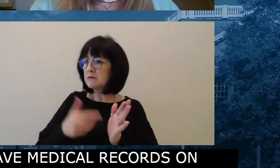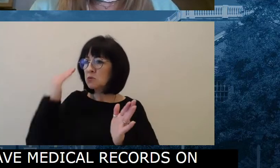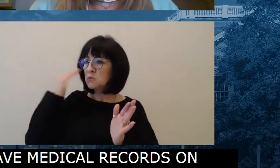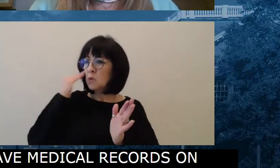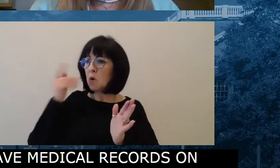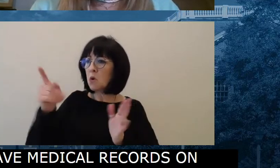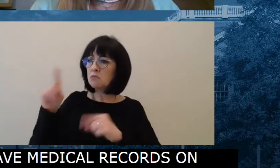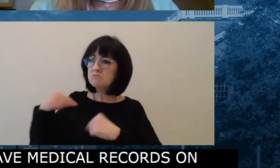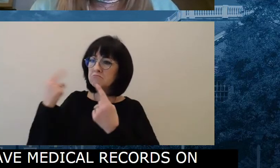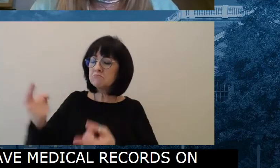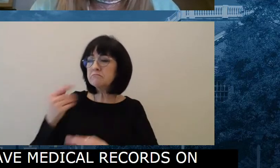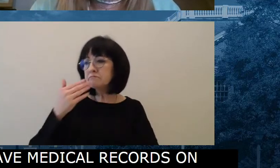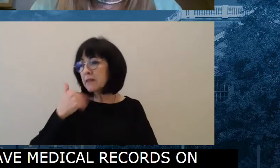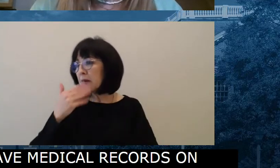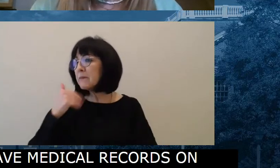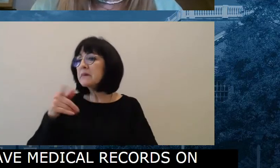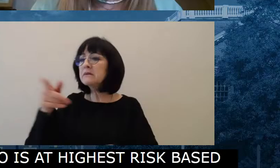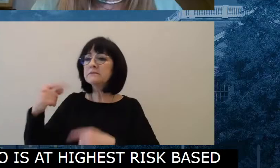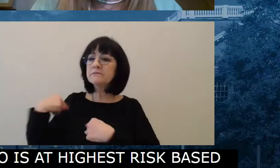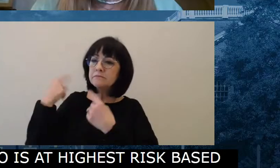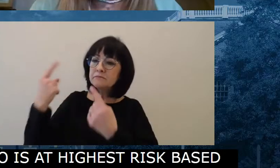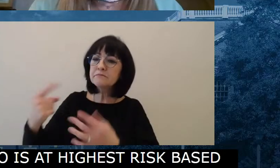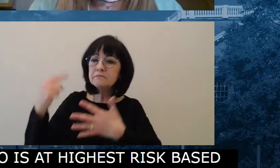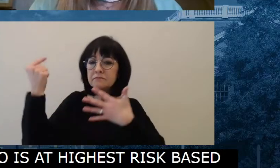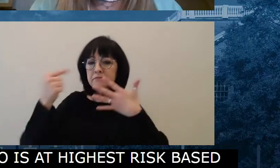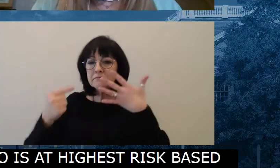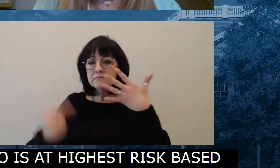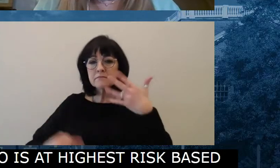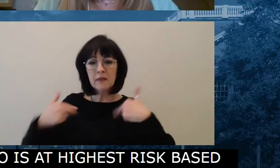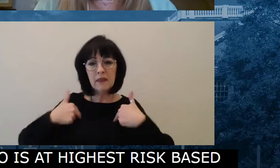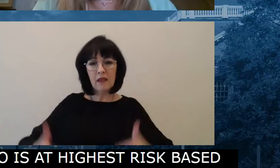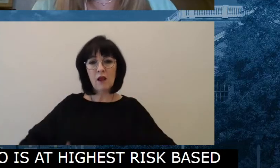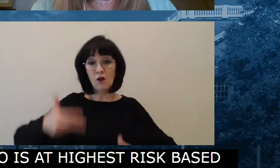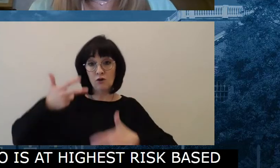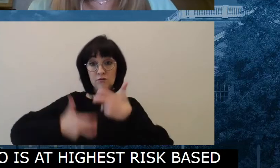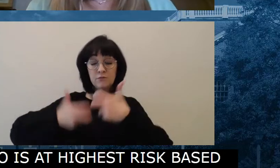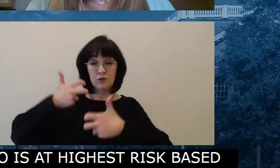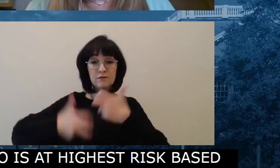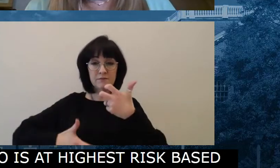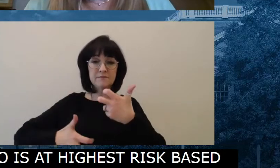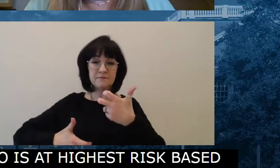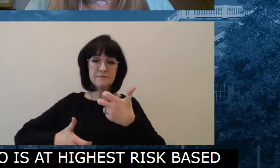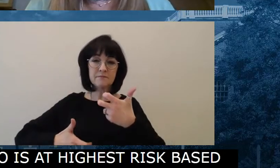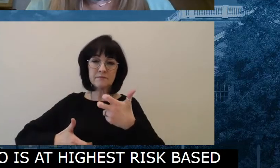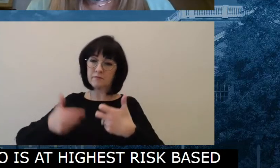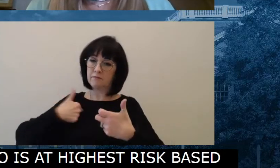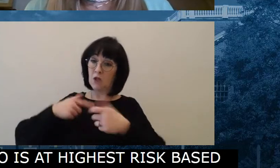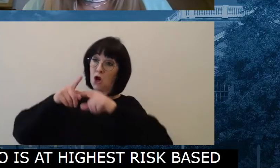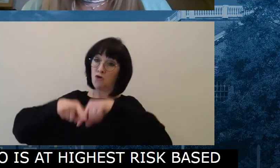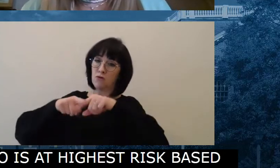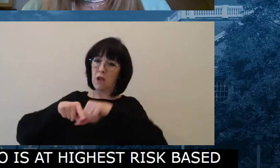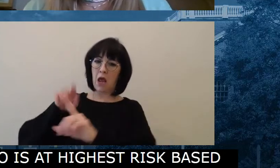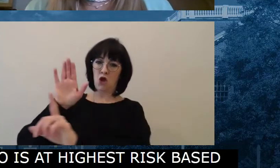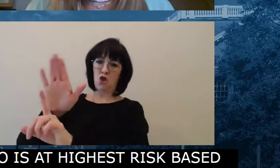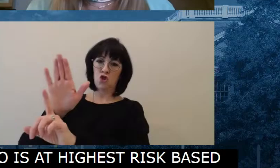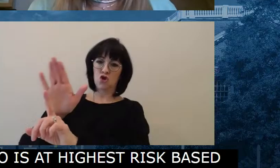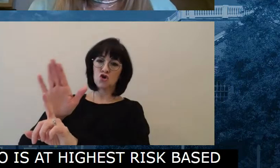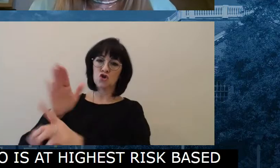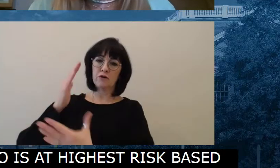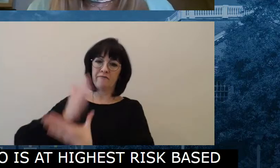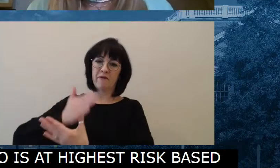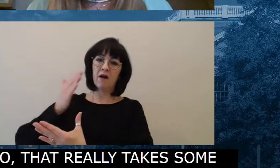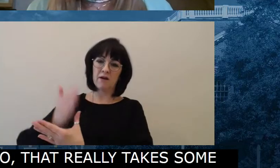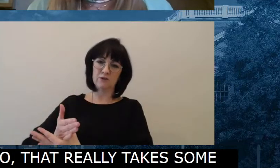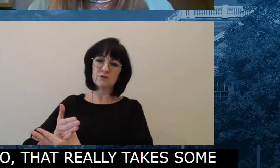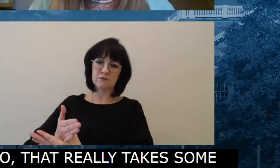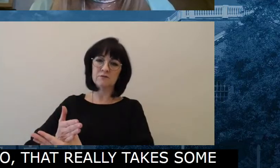this list of conditions. And so that really takes some of the decision making out of the